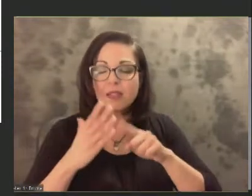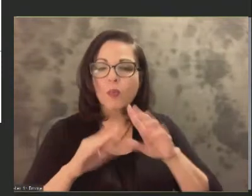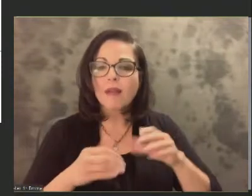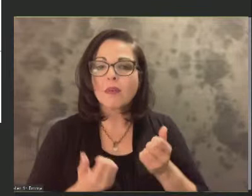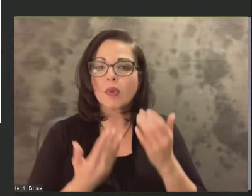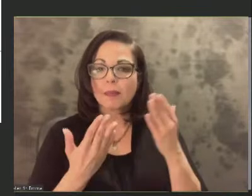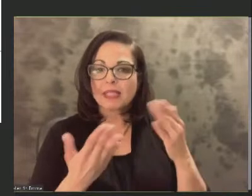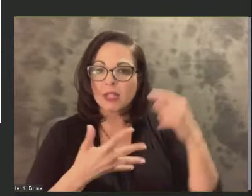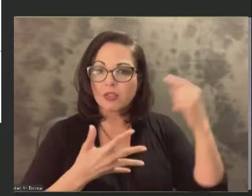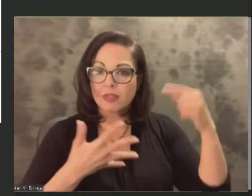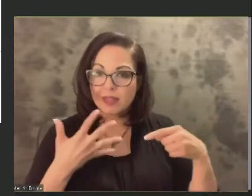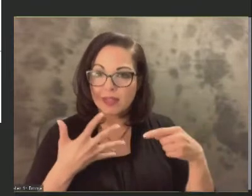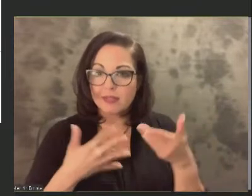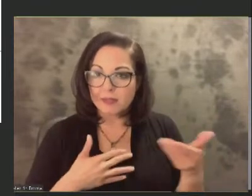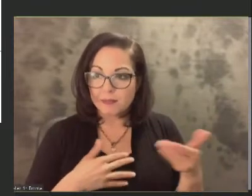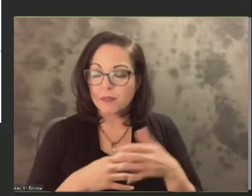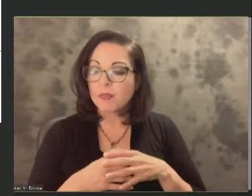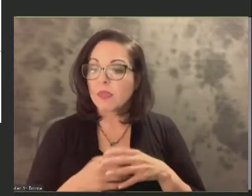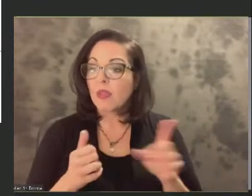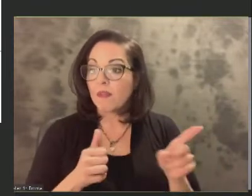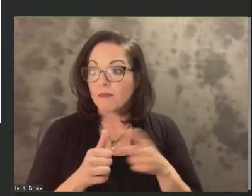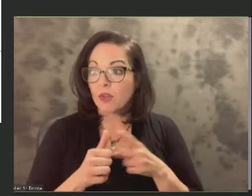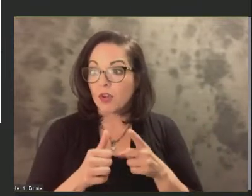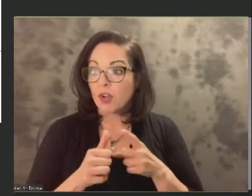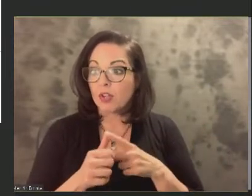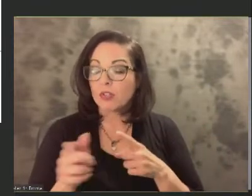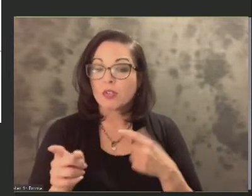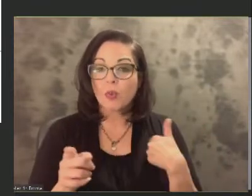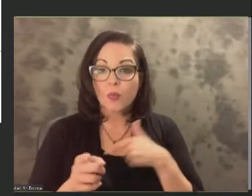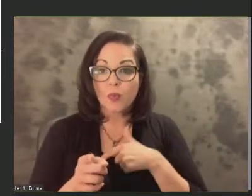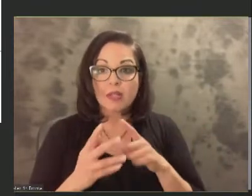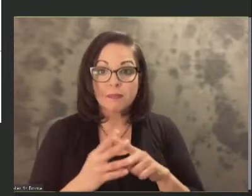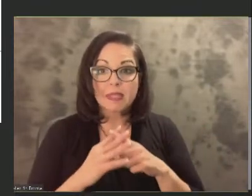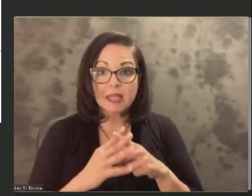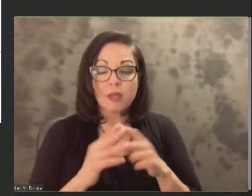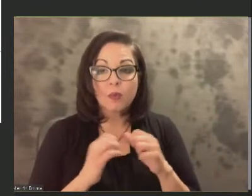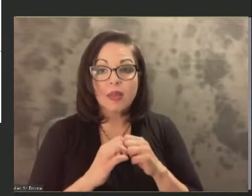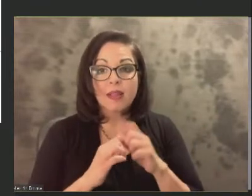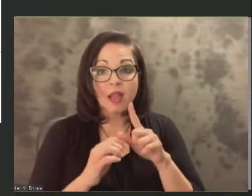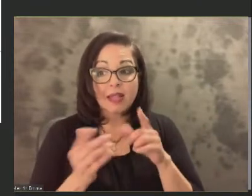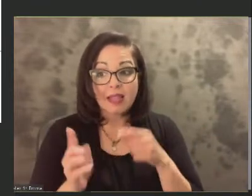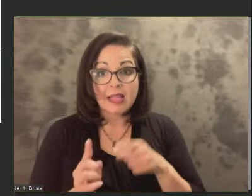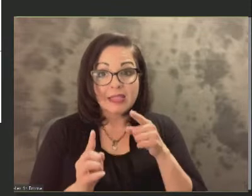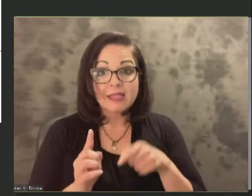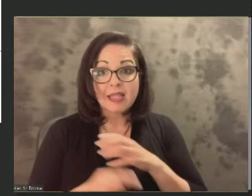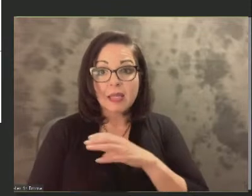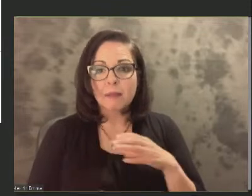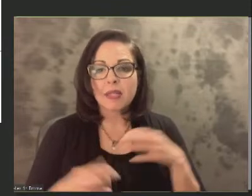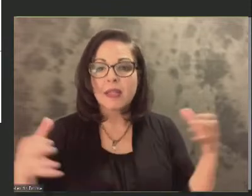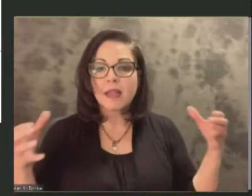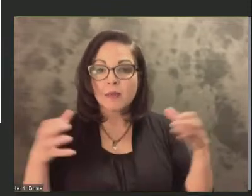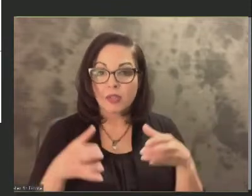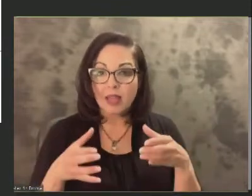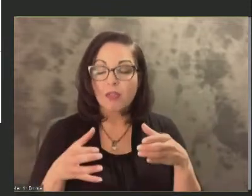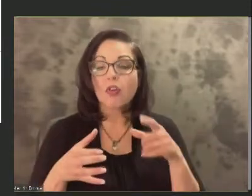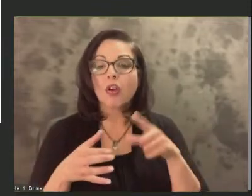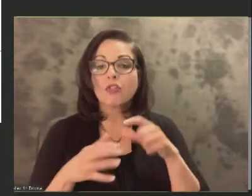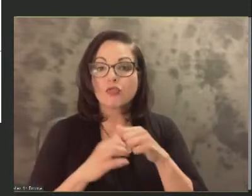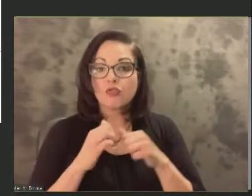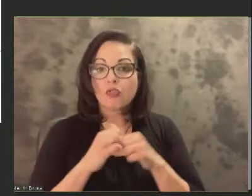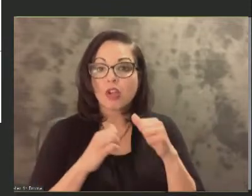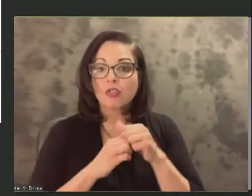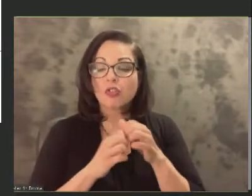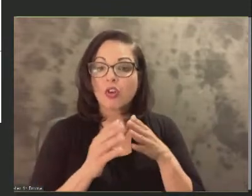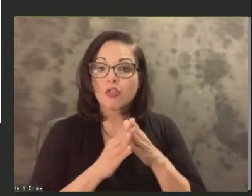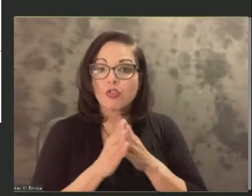recommendations. The first we begin with, so given that this committee came together under the structural drivers,